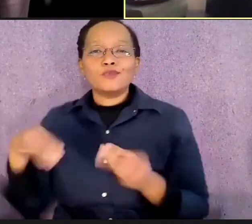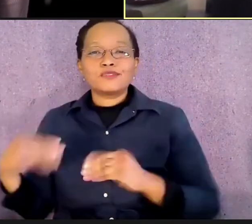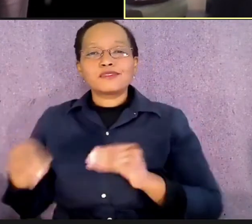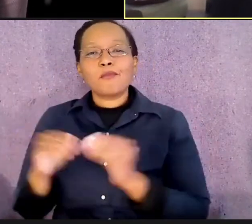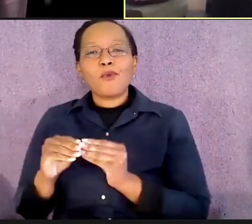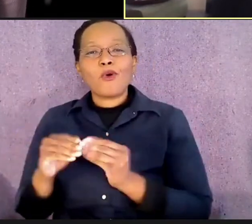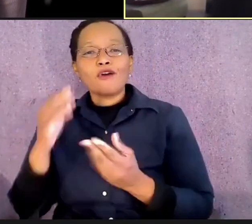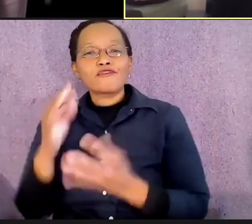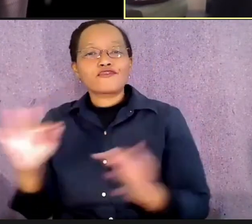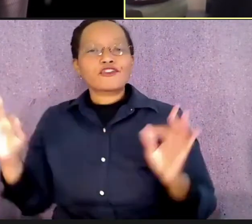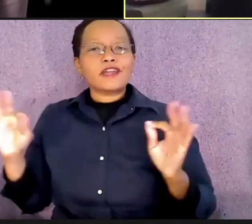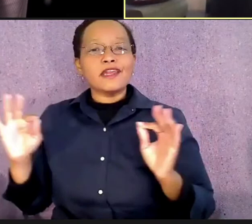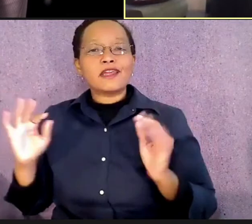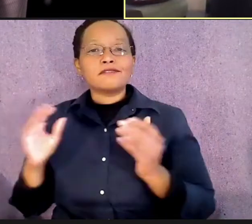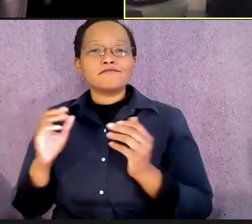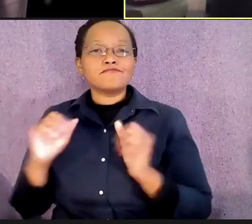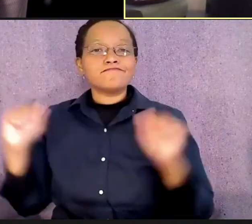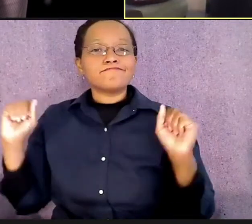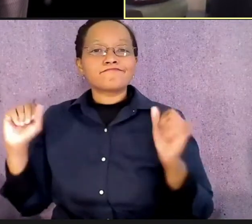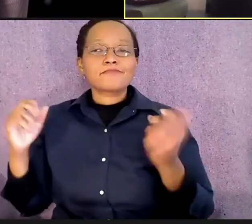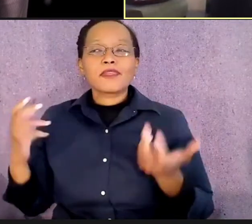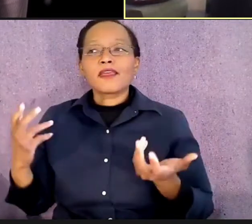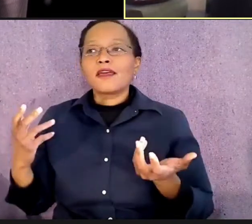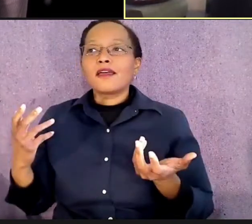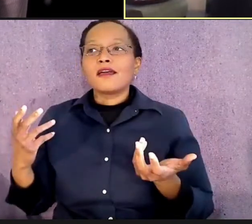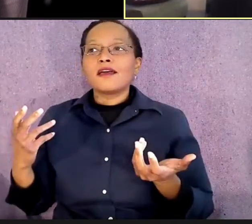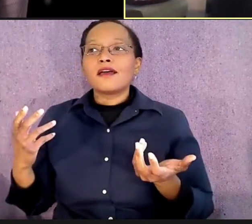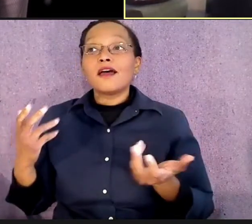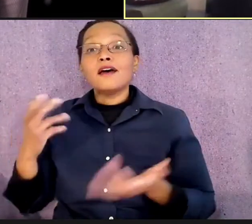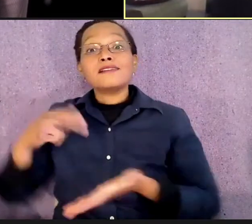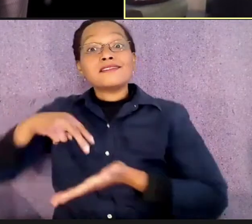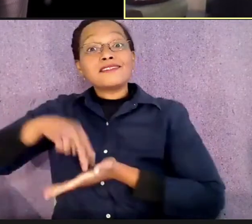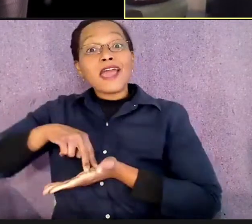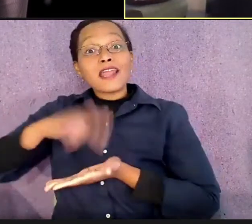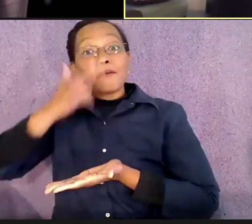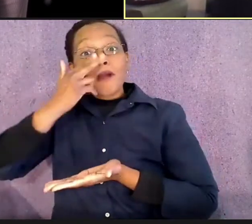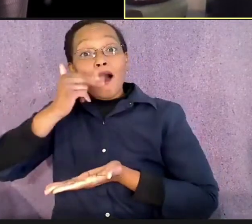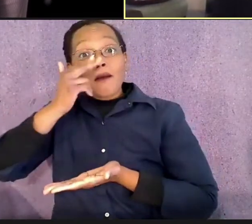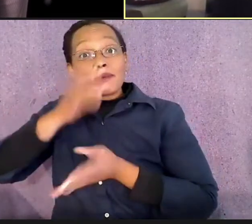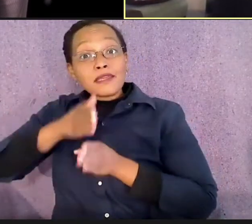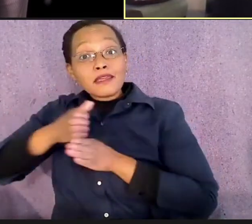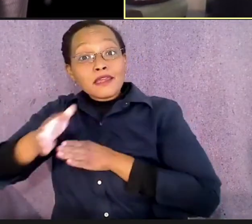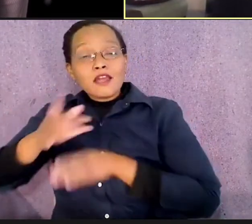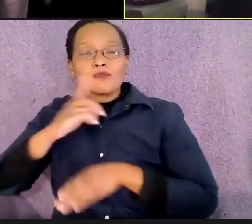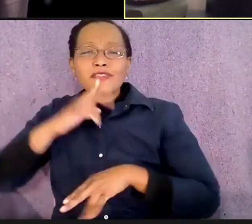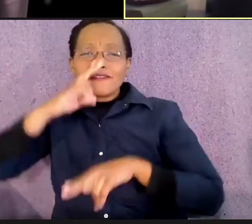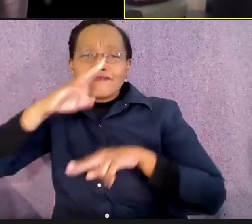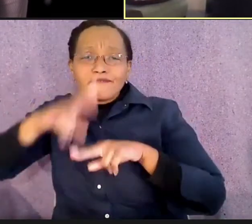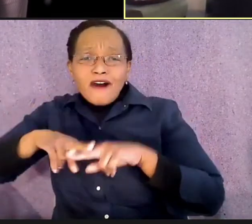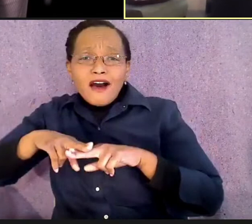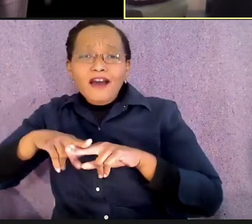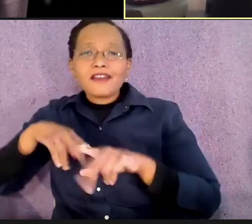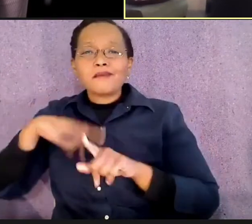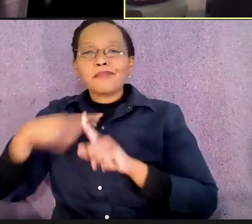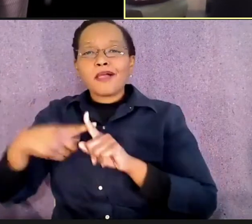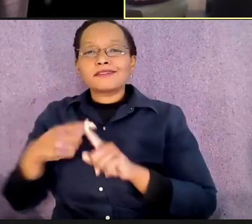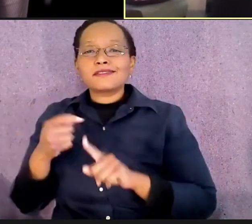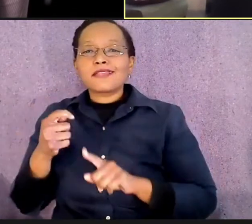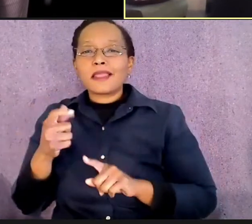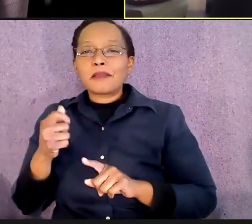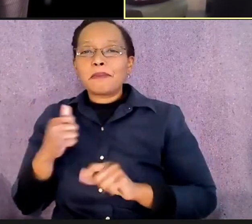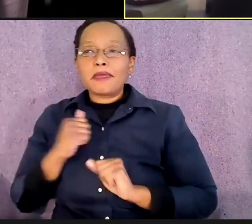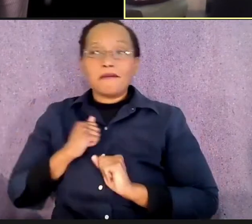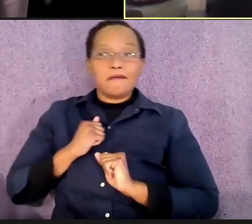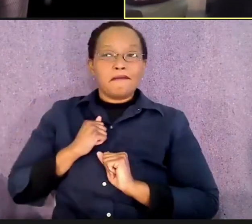use it's the reason stand-up comics want to do stand-up comedy is because it's fun and a little bit forbidden. Don't say those things